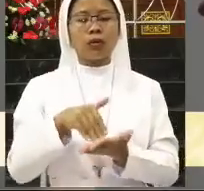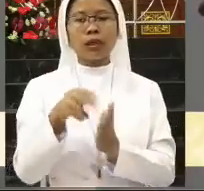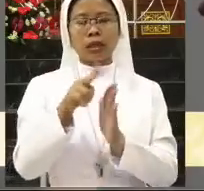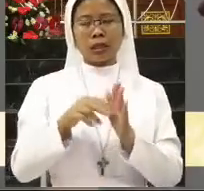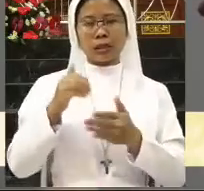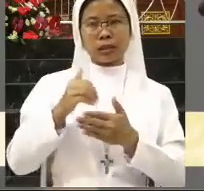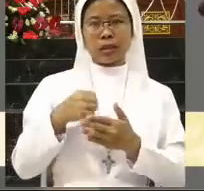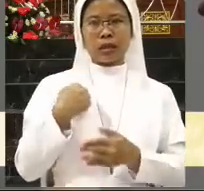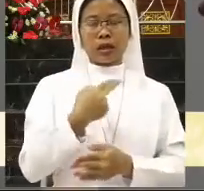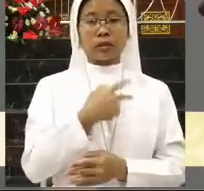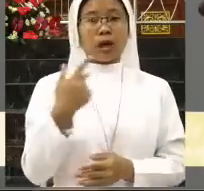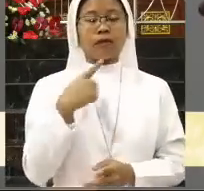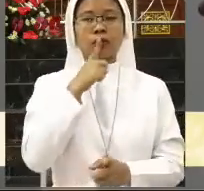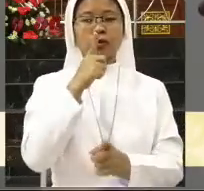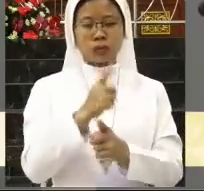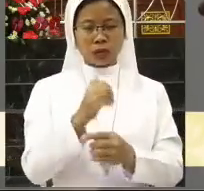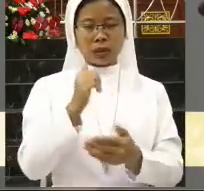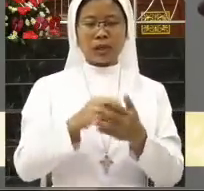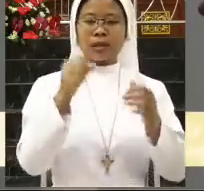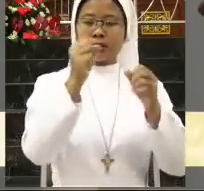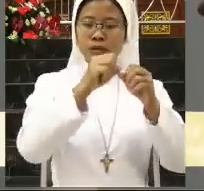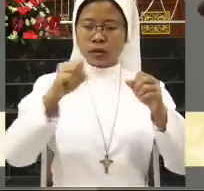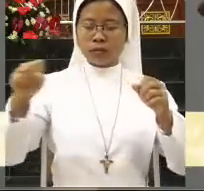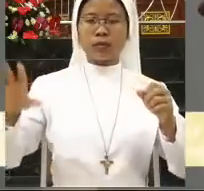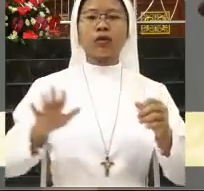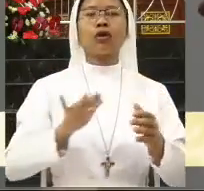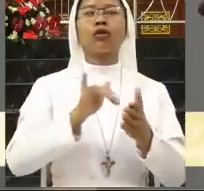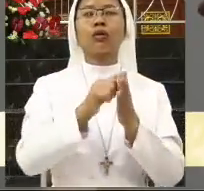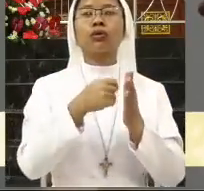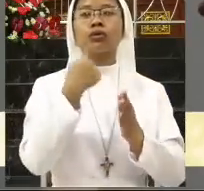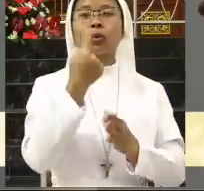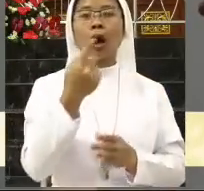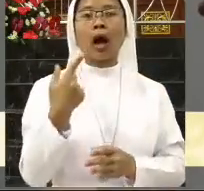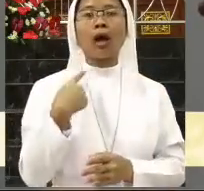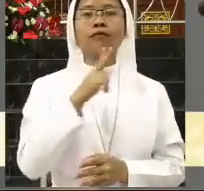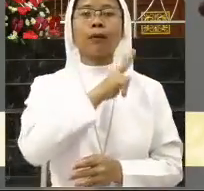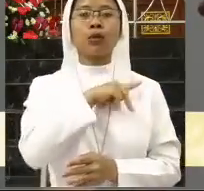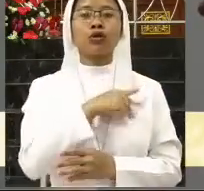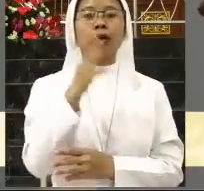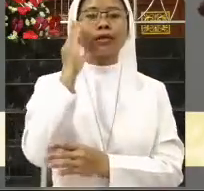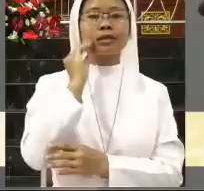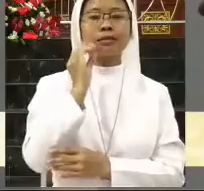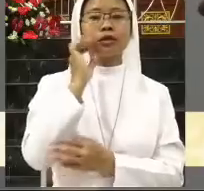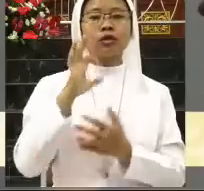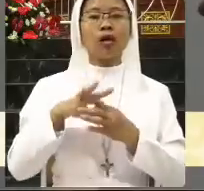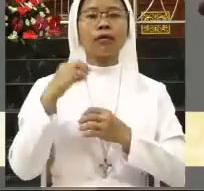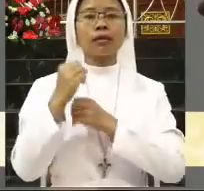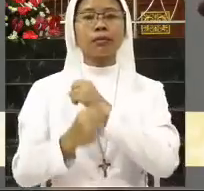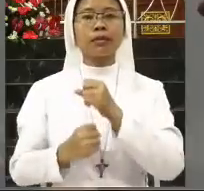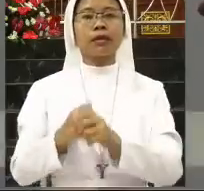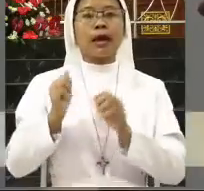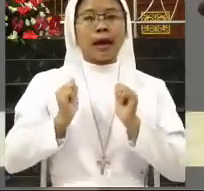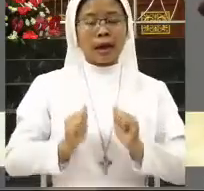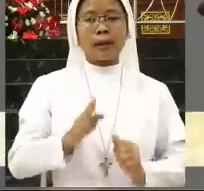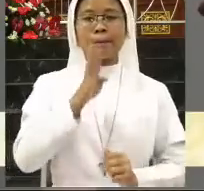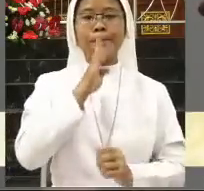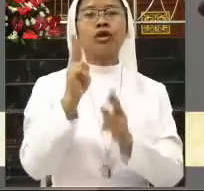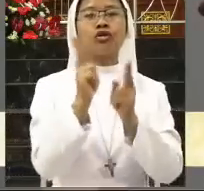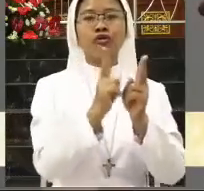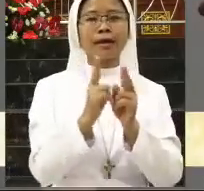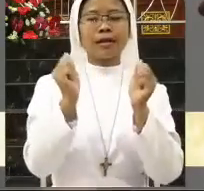truth in the statement, only those who personally experience it are then able to live in harmony with